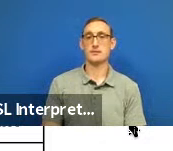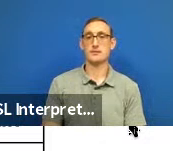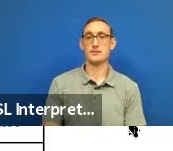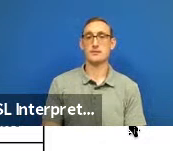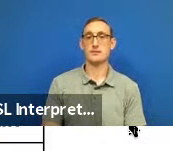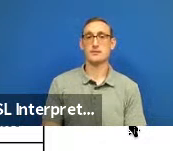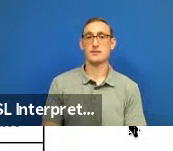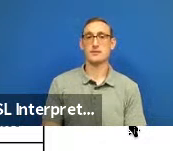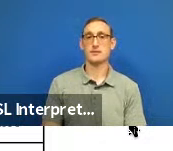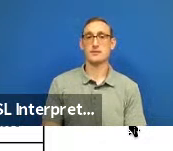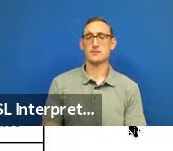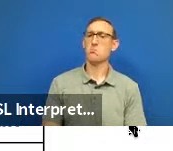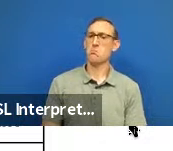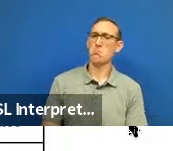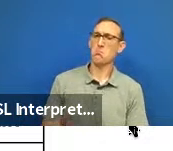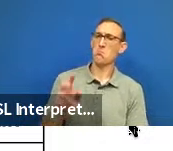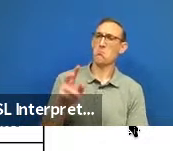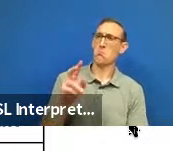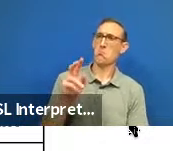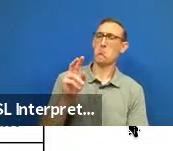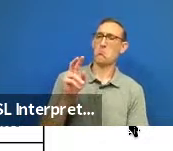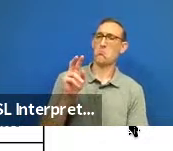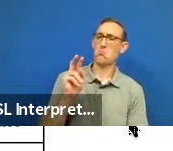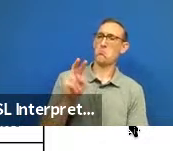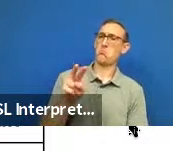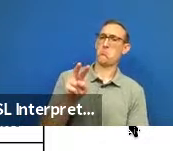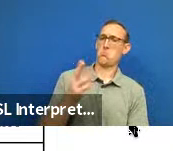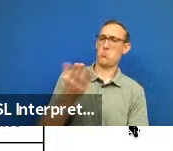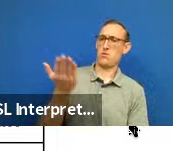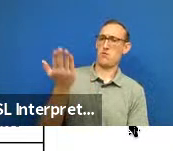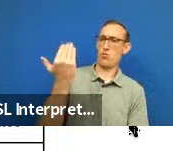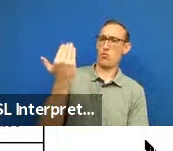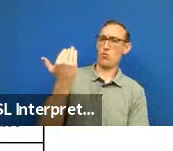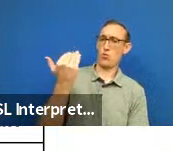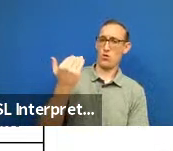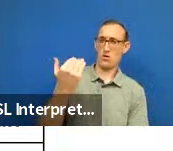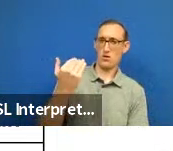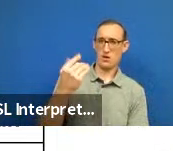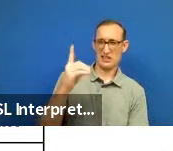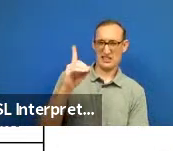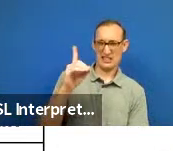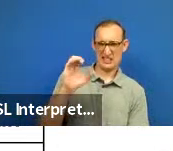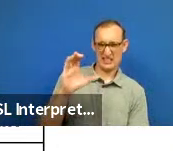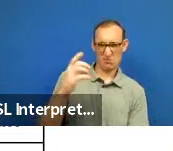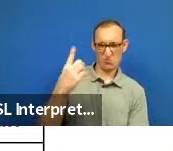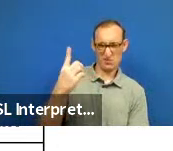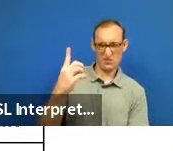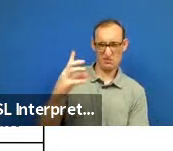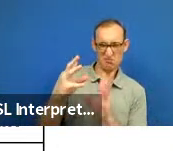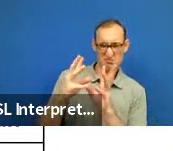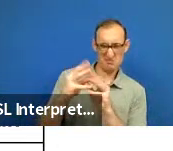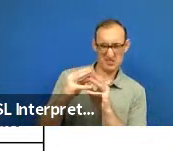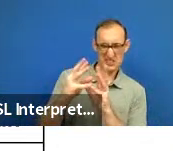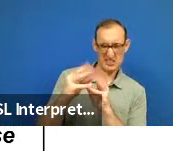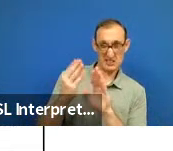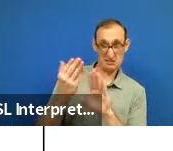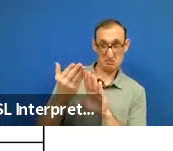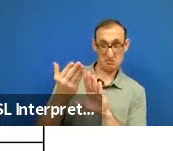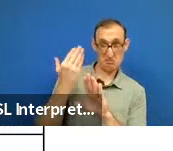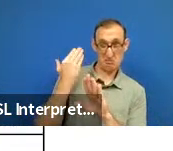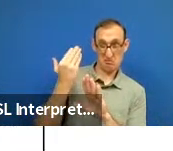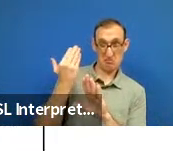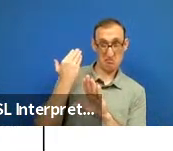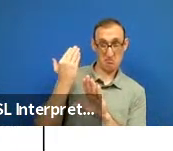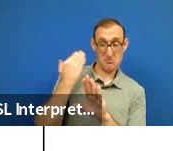So I did look at this earlier, and so the one meeting in December, in the past, we didn't have that first meeting